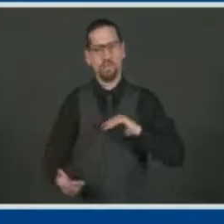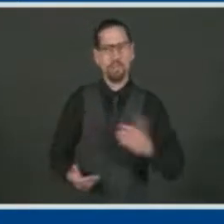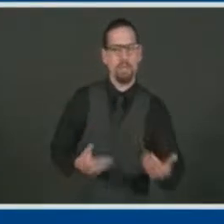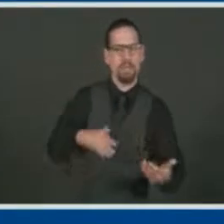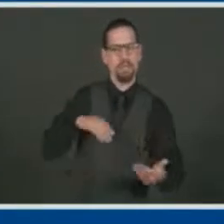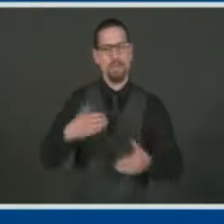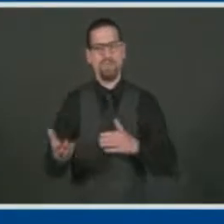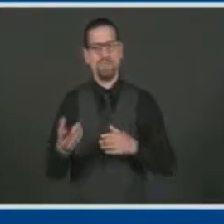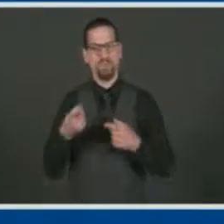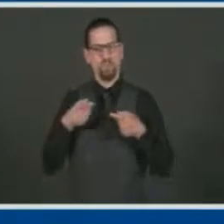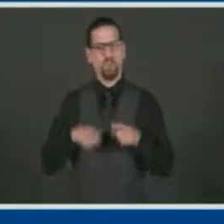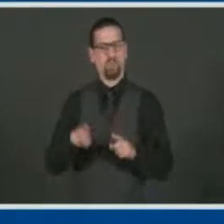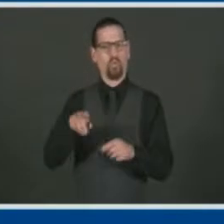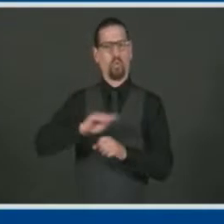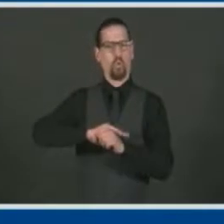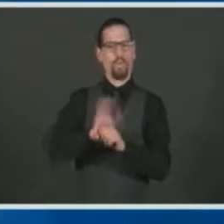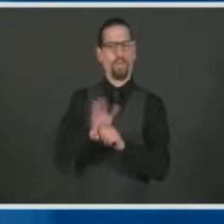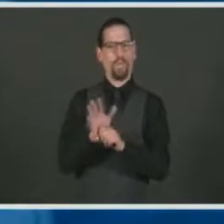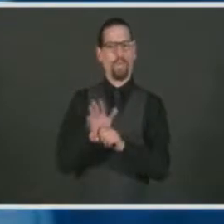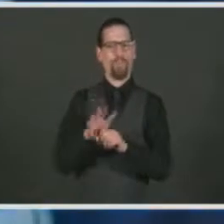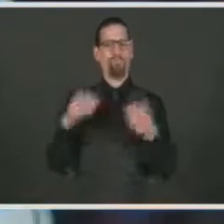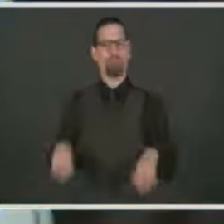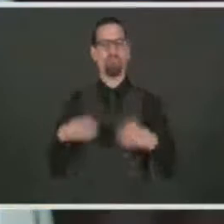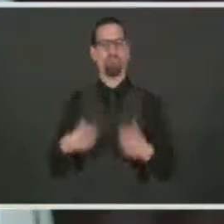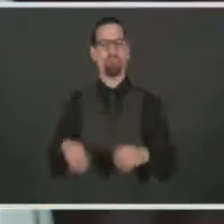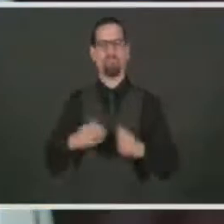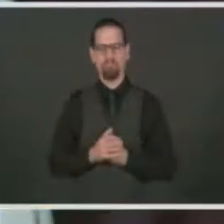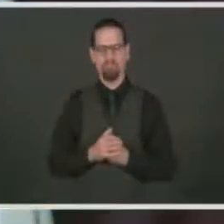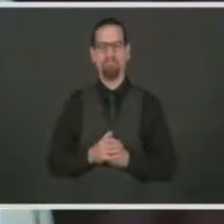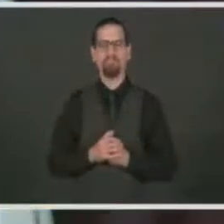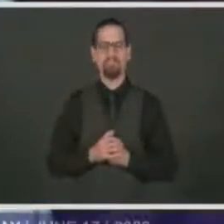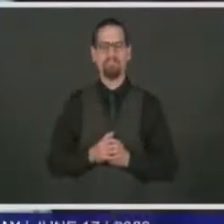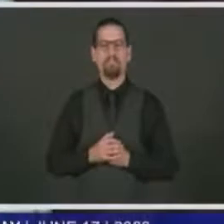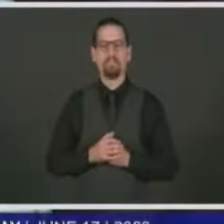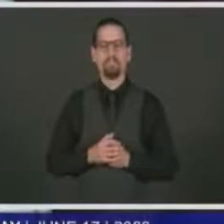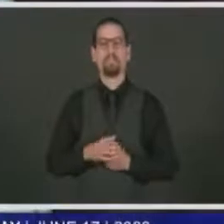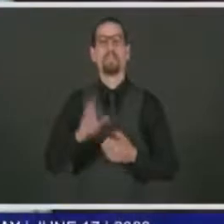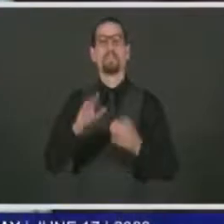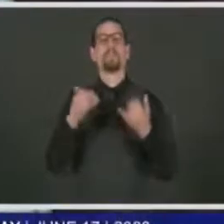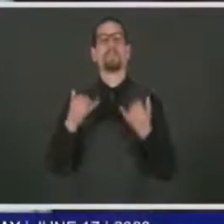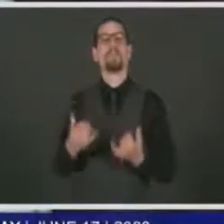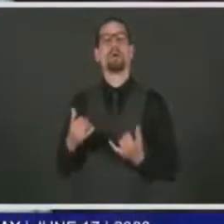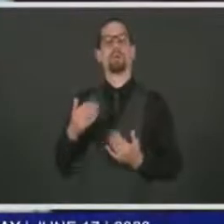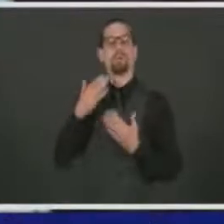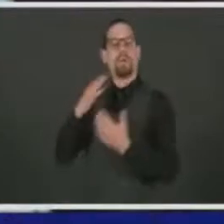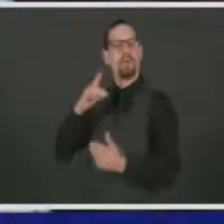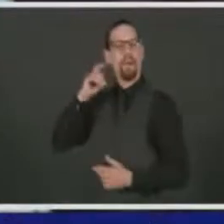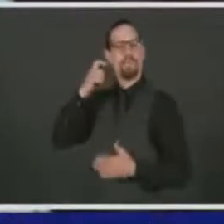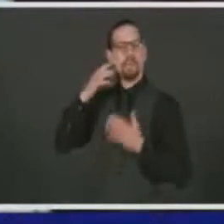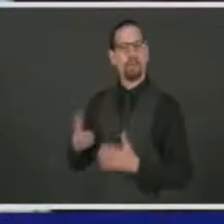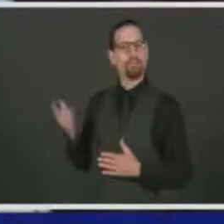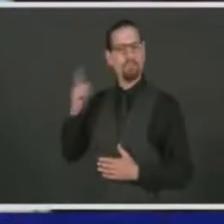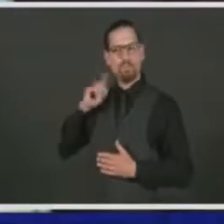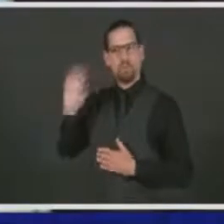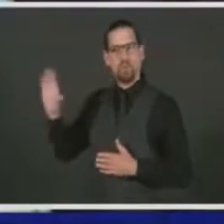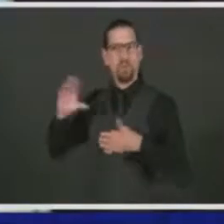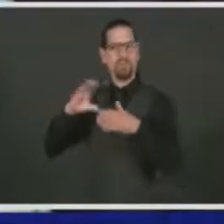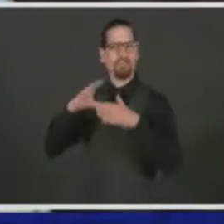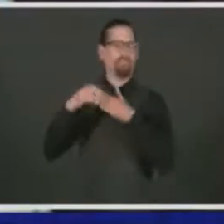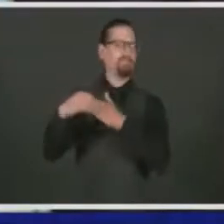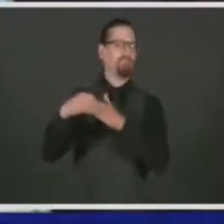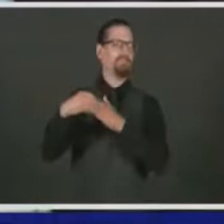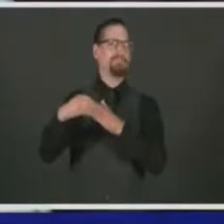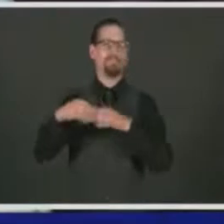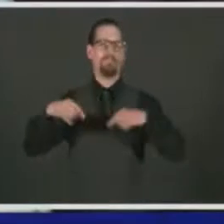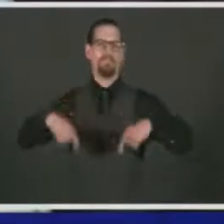To transition, I want to thank the governor for her leadership when it comes to our focus on